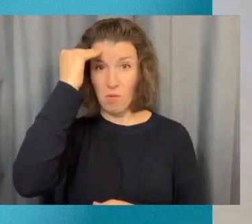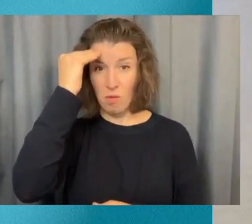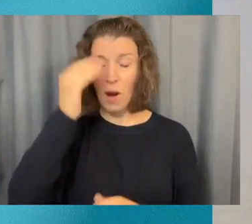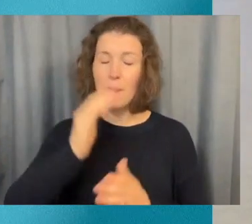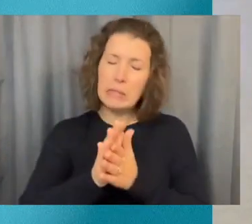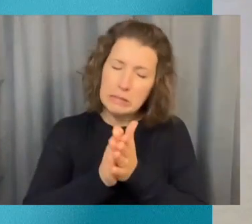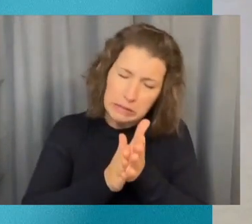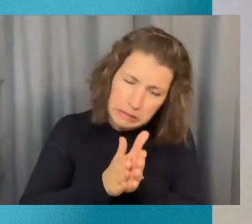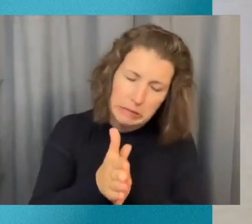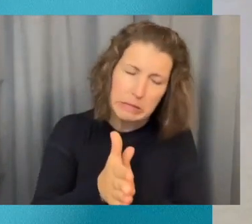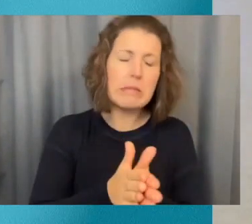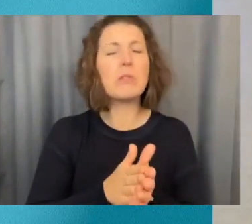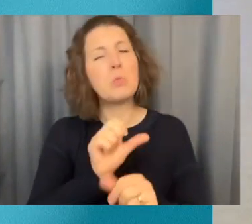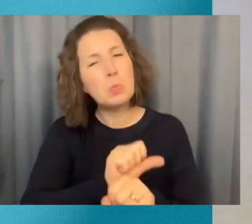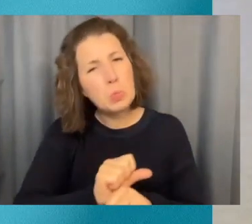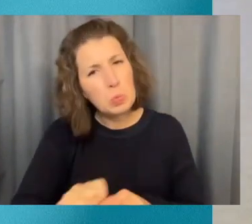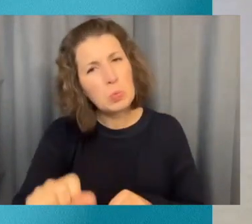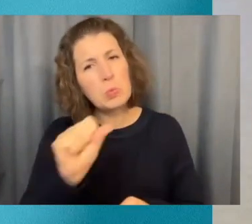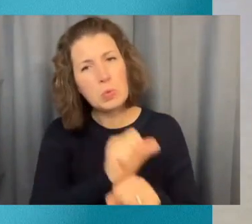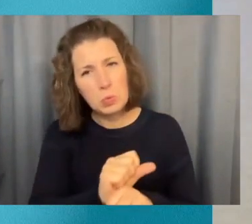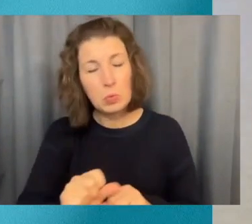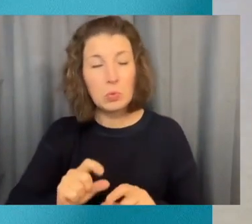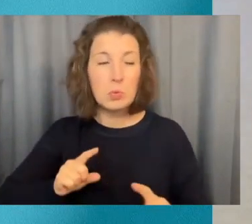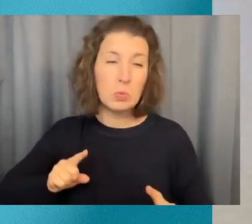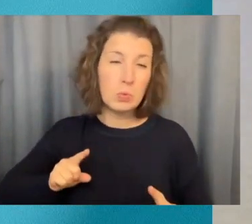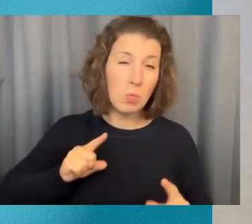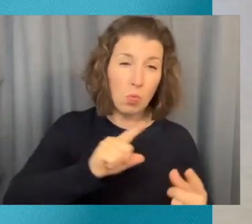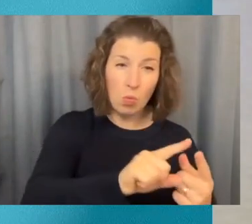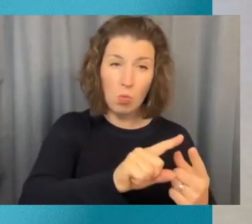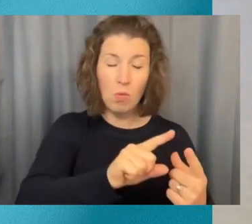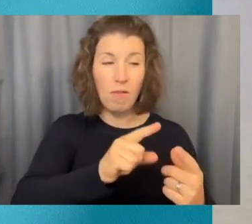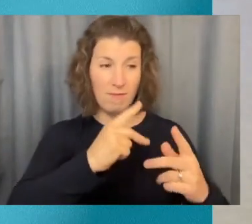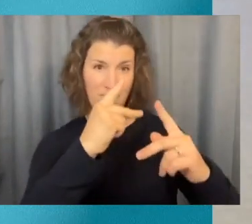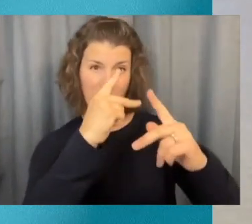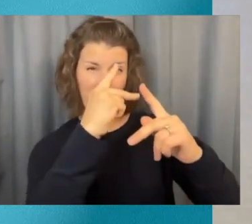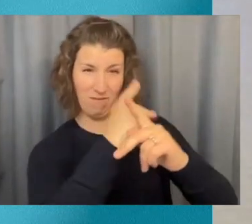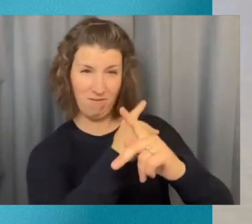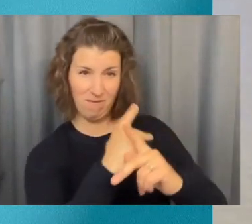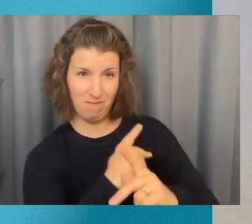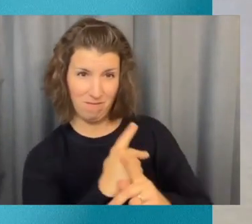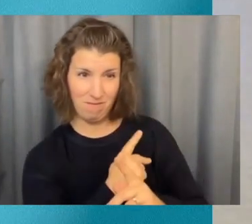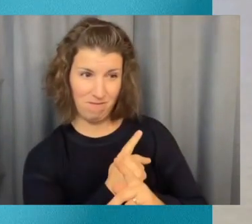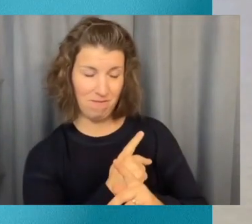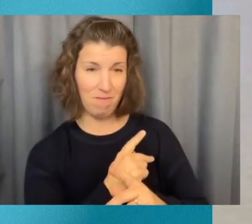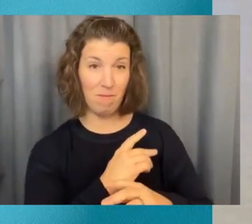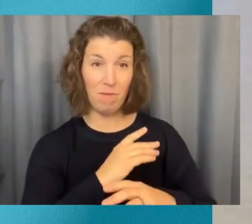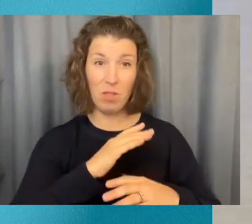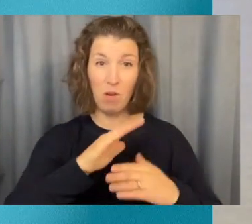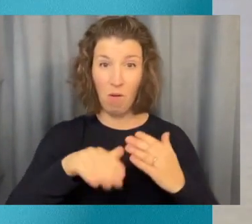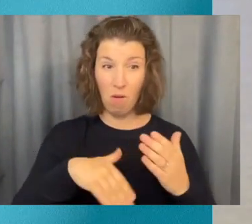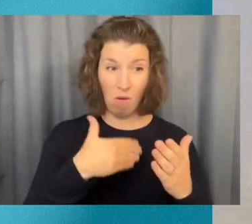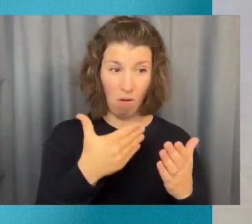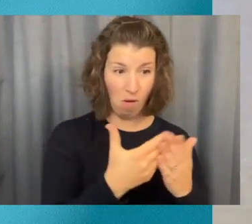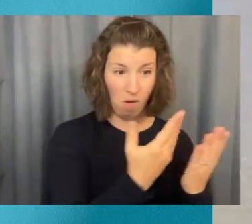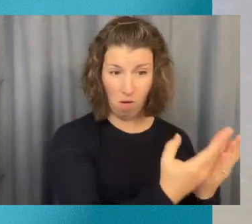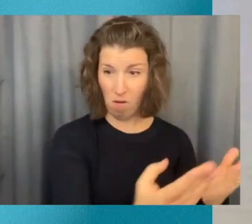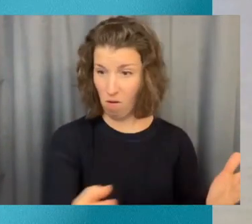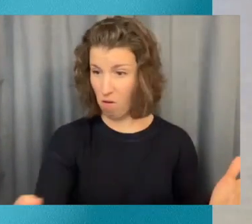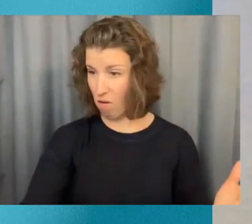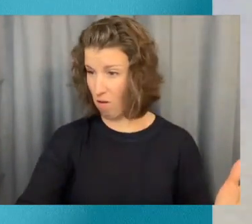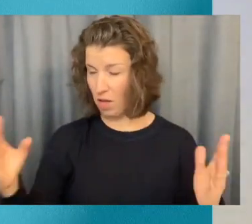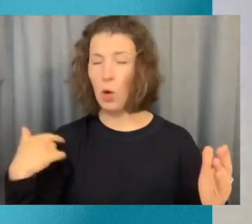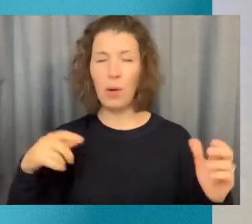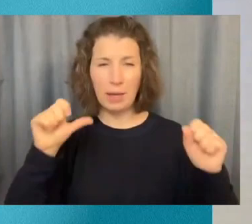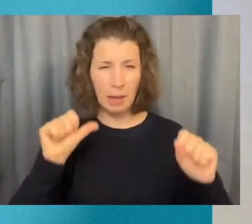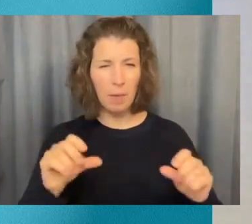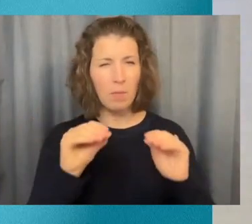working towards figuring out how on all sides we can be more facile in the